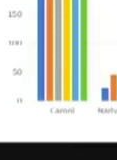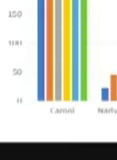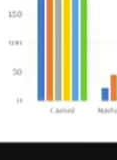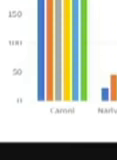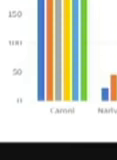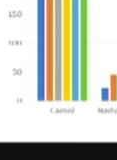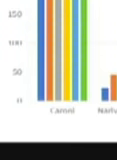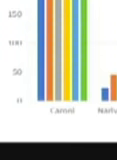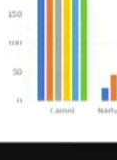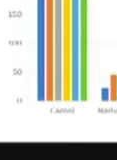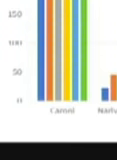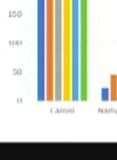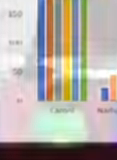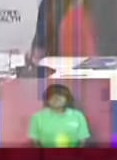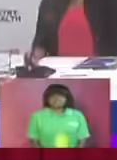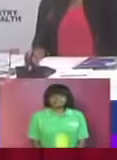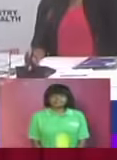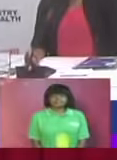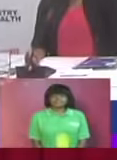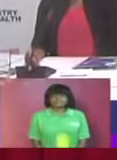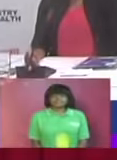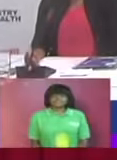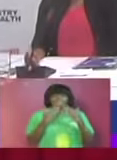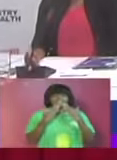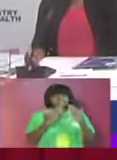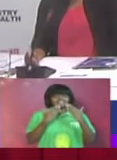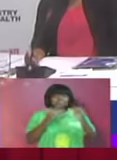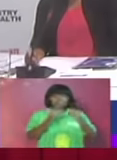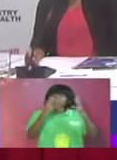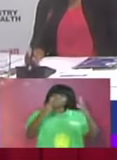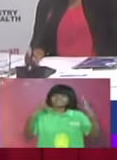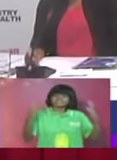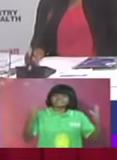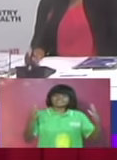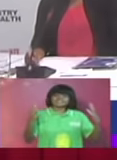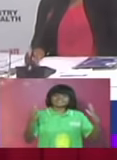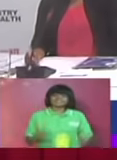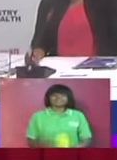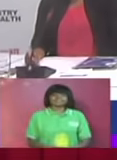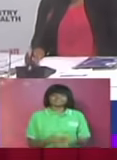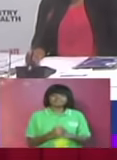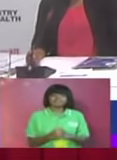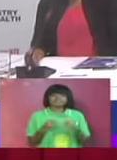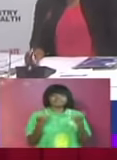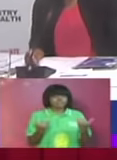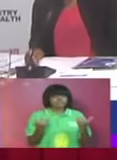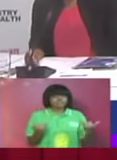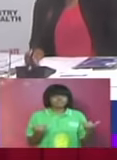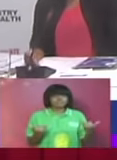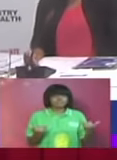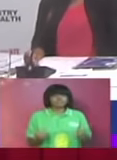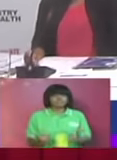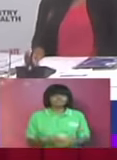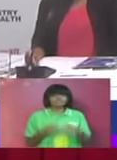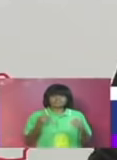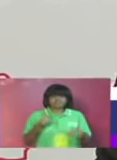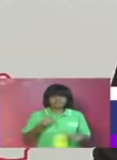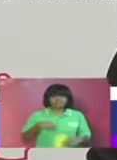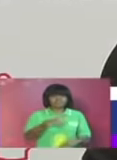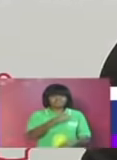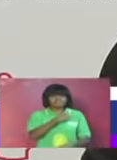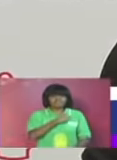for this morning. Thank you very much, Dr. Parasram. And as you know, occupancy in the parallel